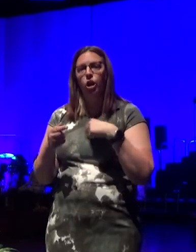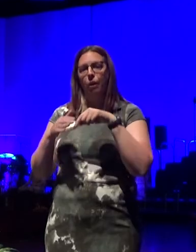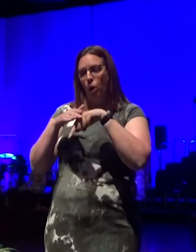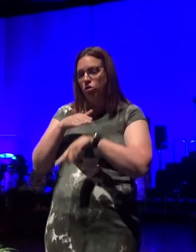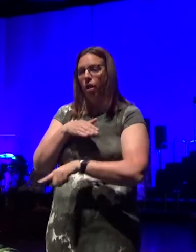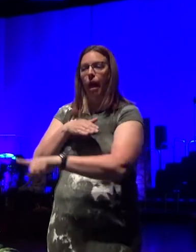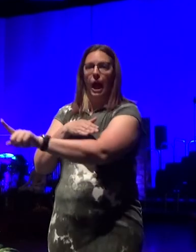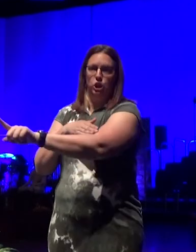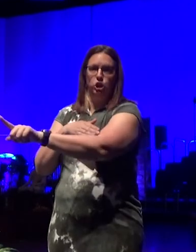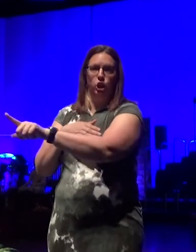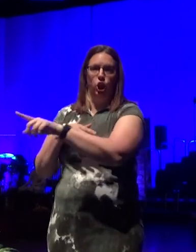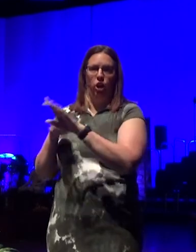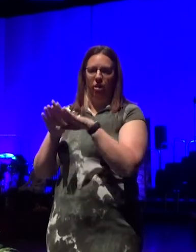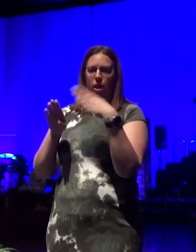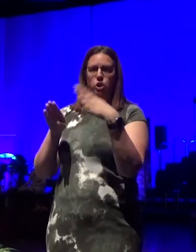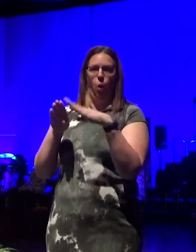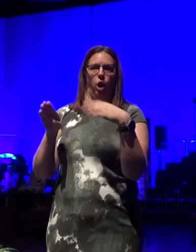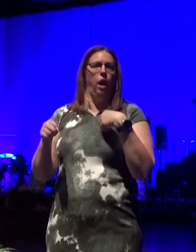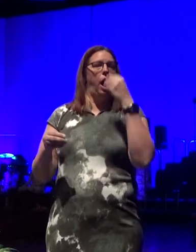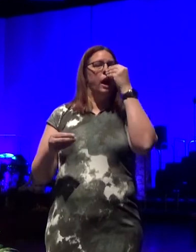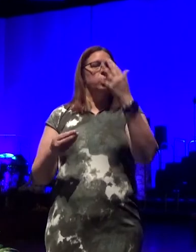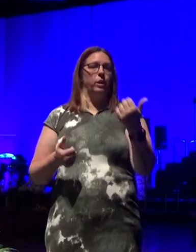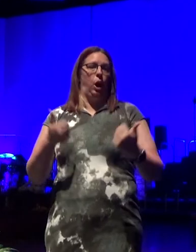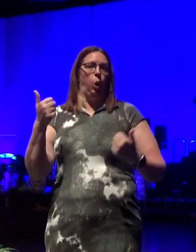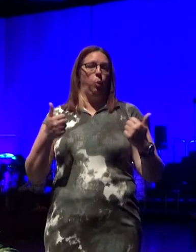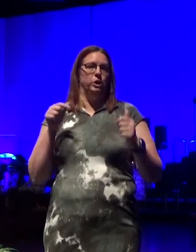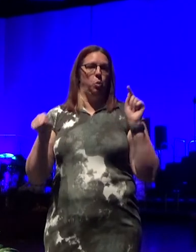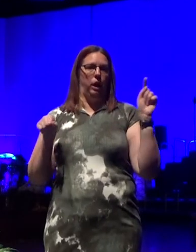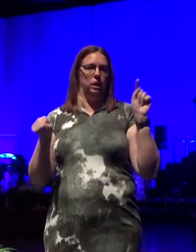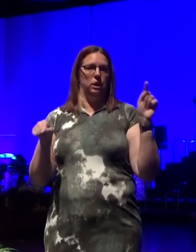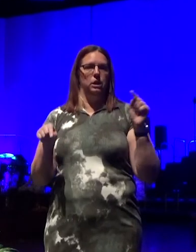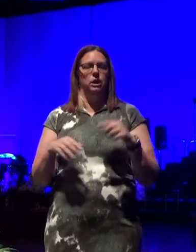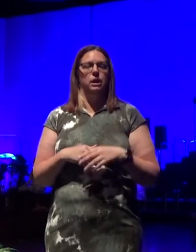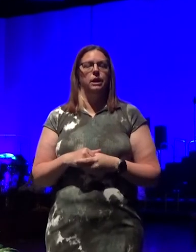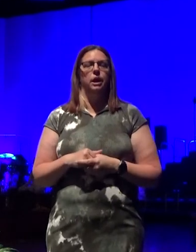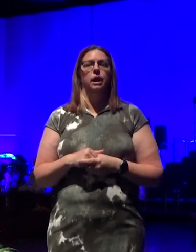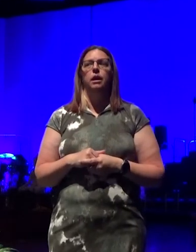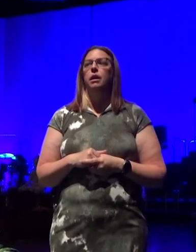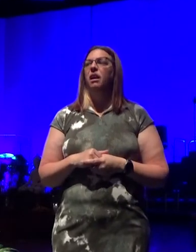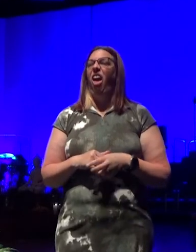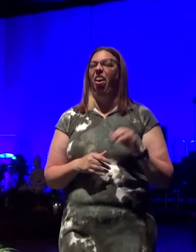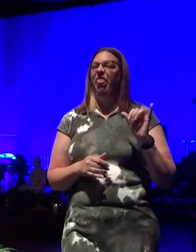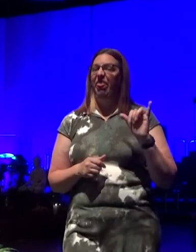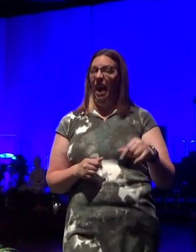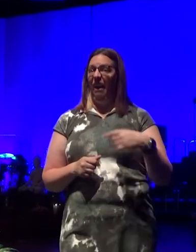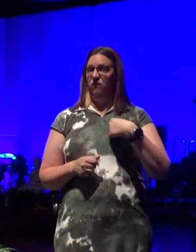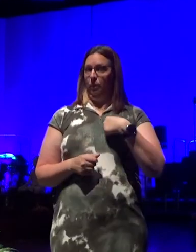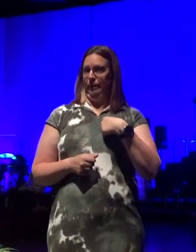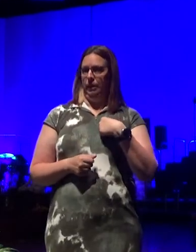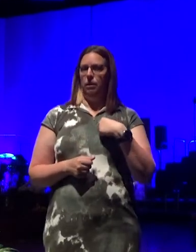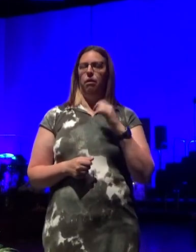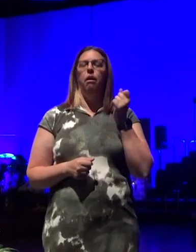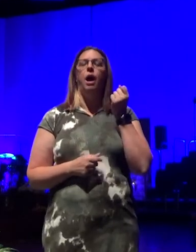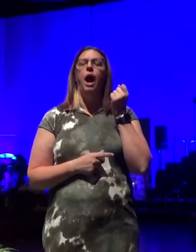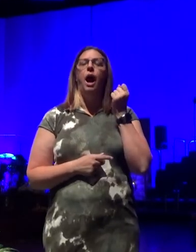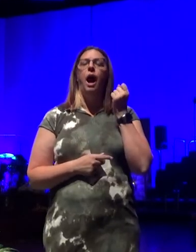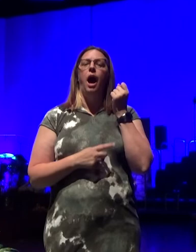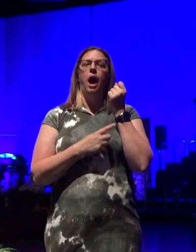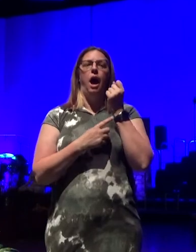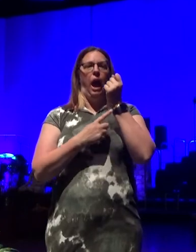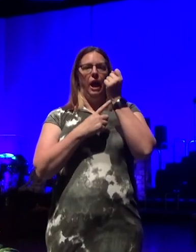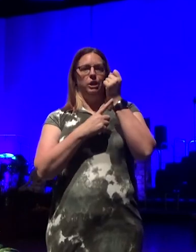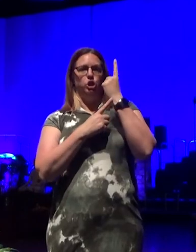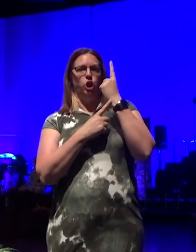which happens." And that, to me, is the understanding of enlightenment. When we bring forth the best of